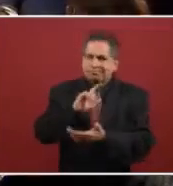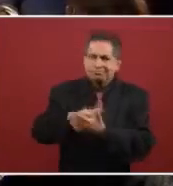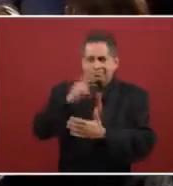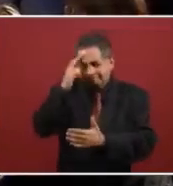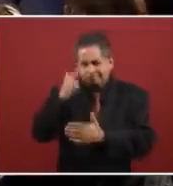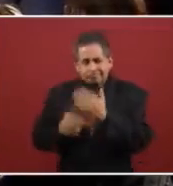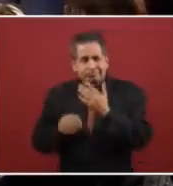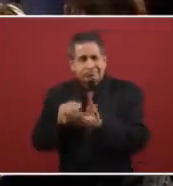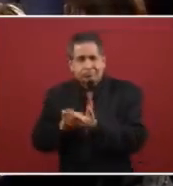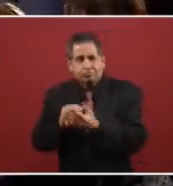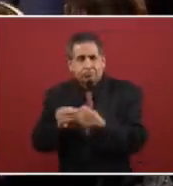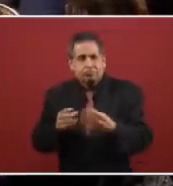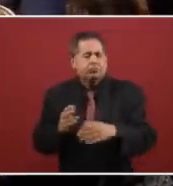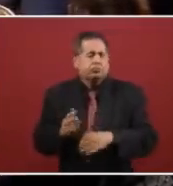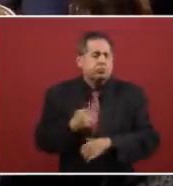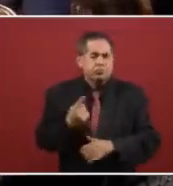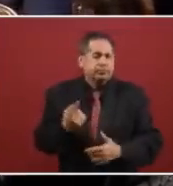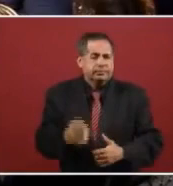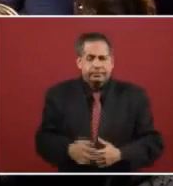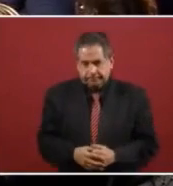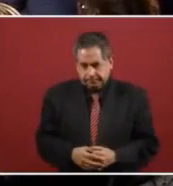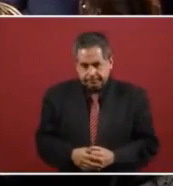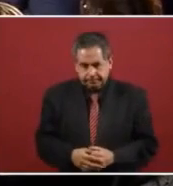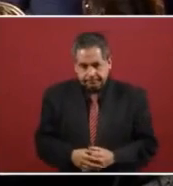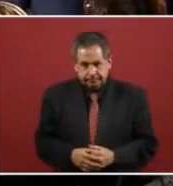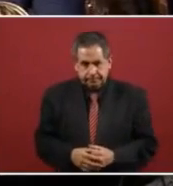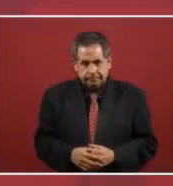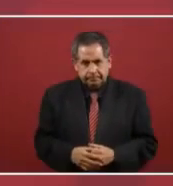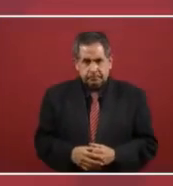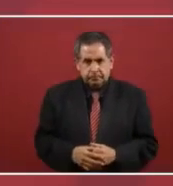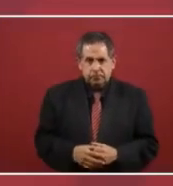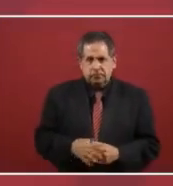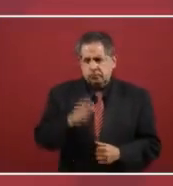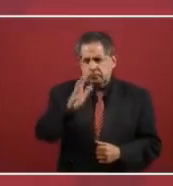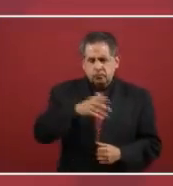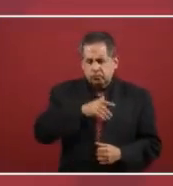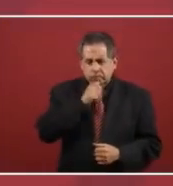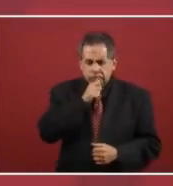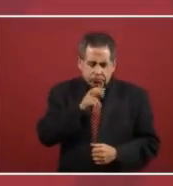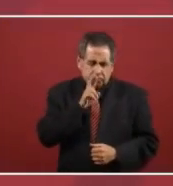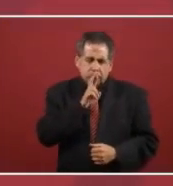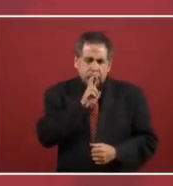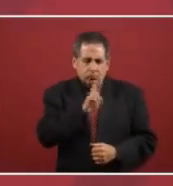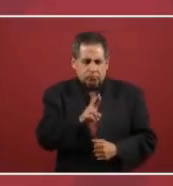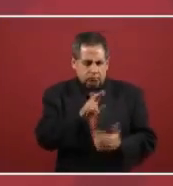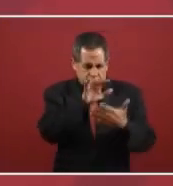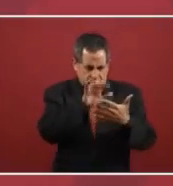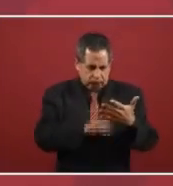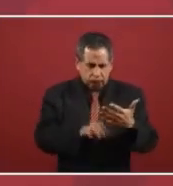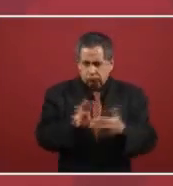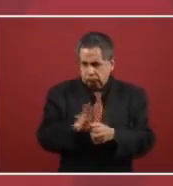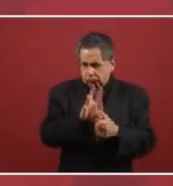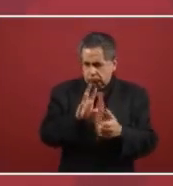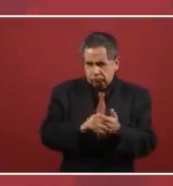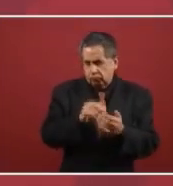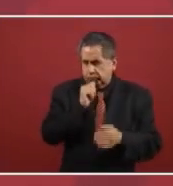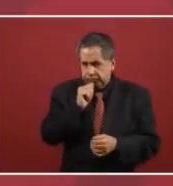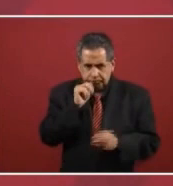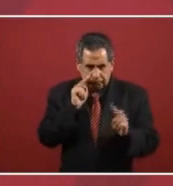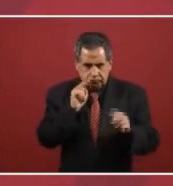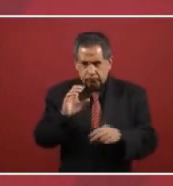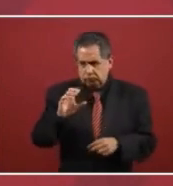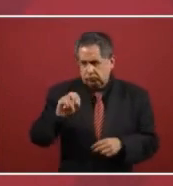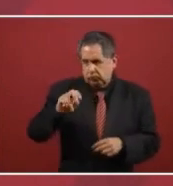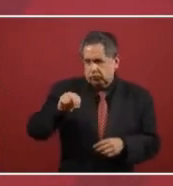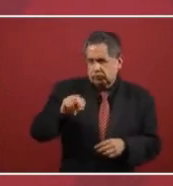to try and reduce that? Bueno, no he visto el reporte. No, I haven't seen that report, completo. complete report